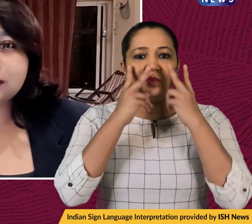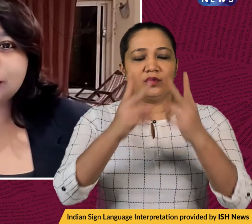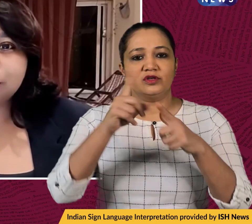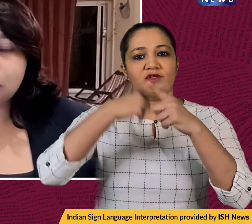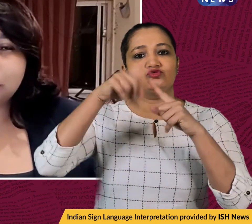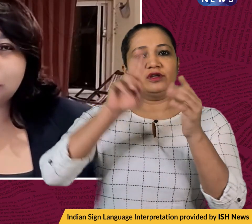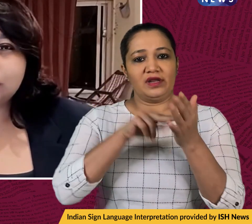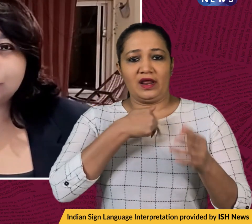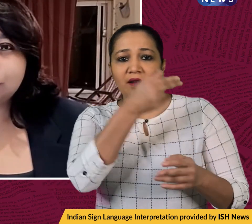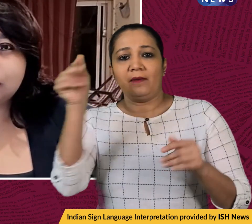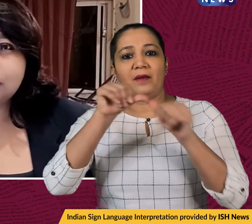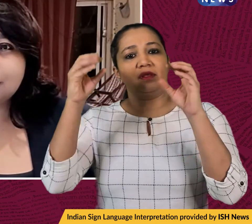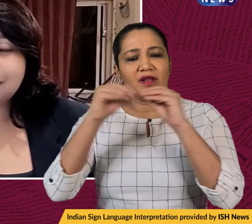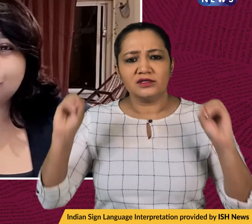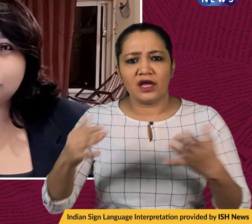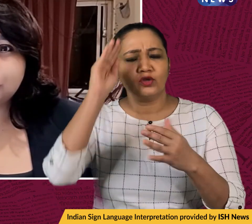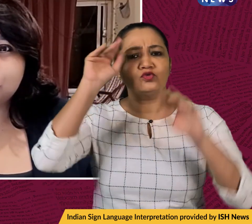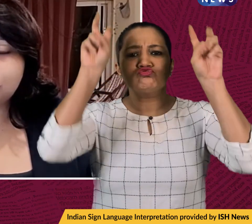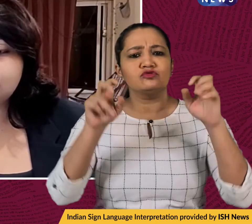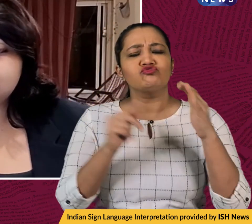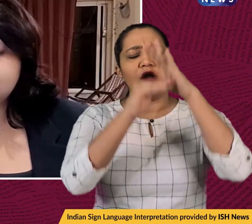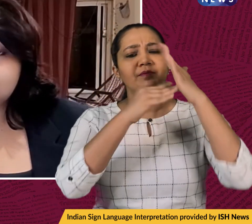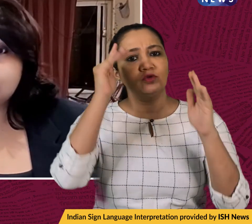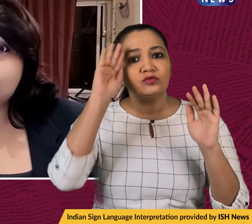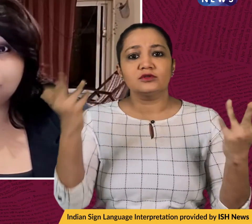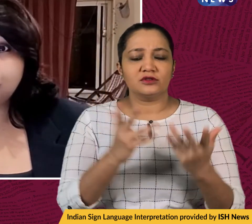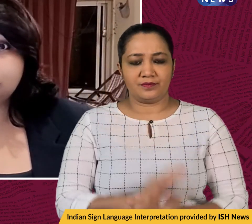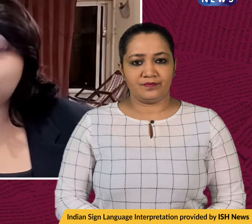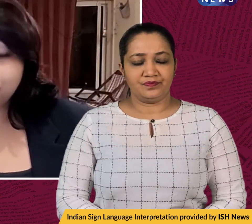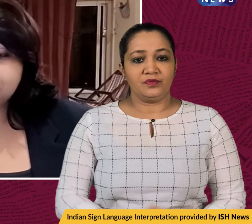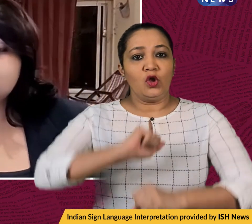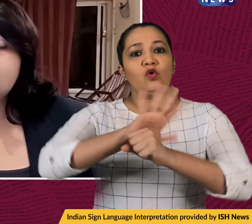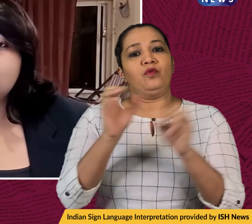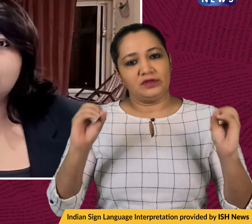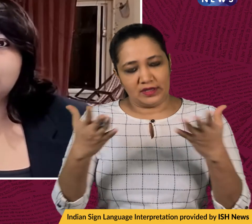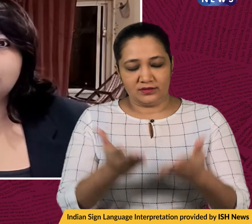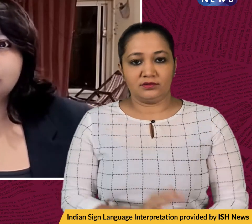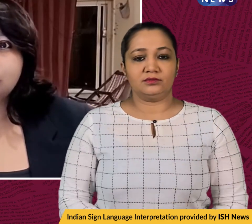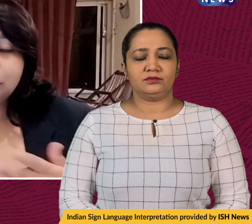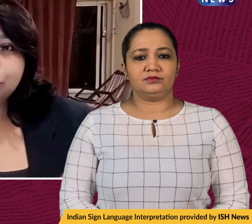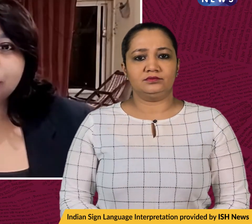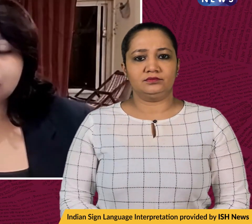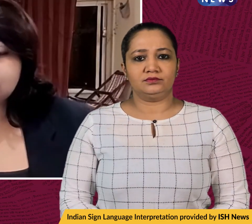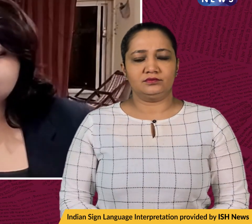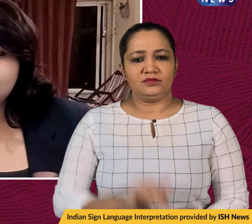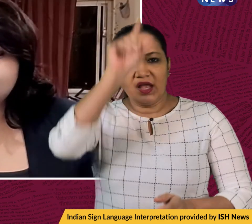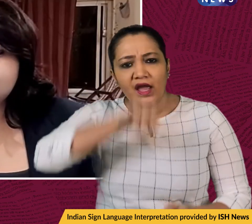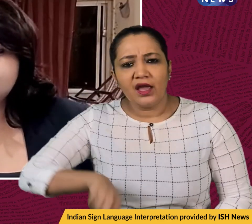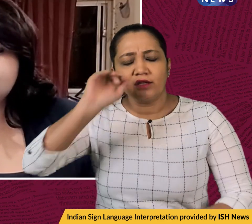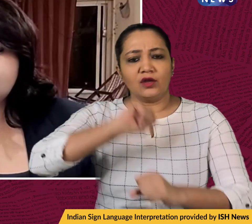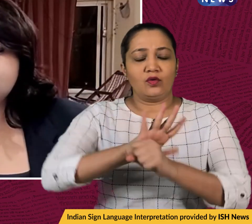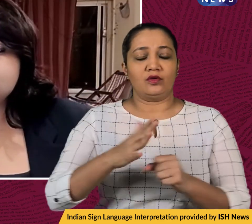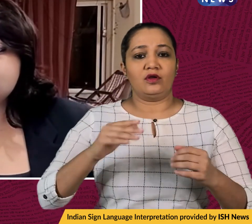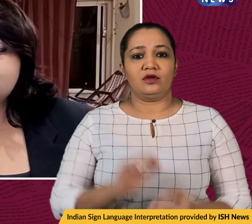You're watching Just the News. I'm Amita Balachandra. Let's get straight to our top story. With starting off with COVID news in the